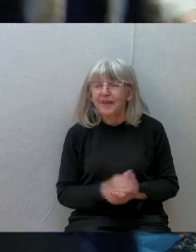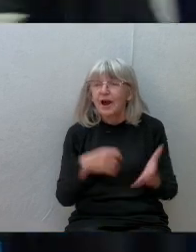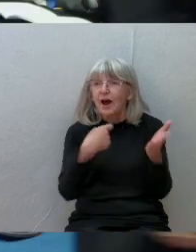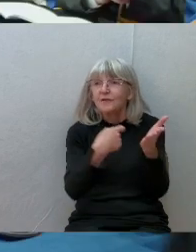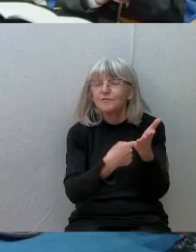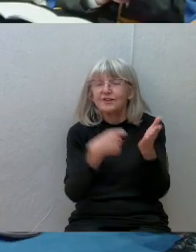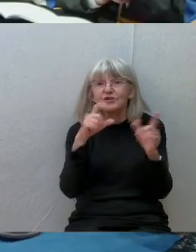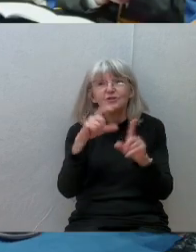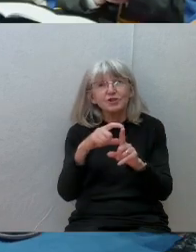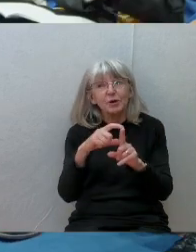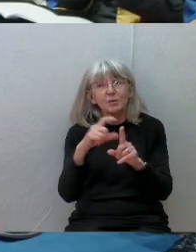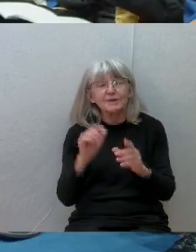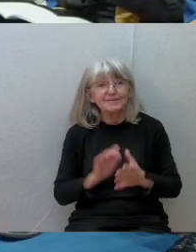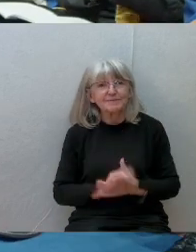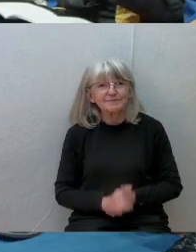Rachel Durward.